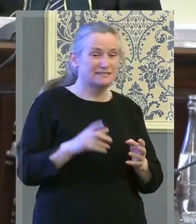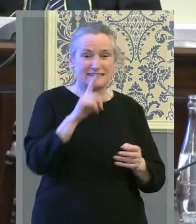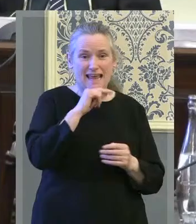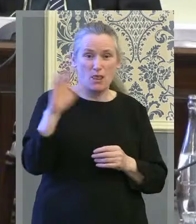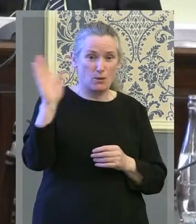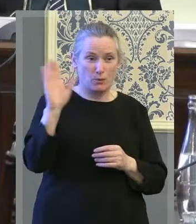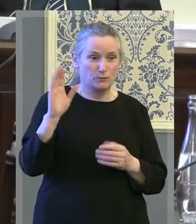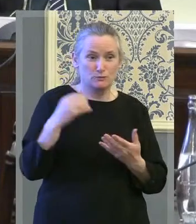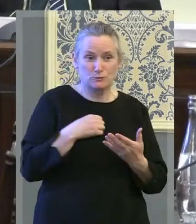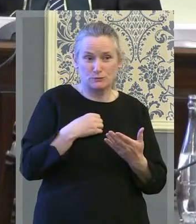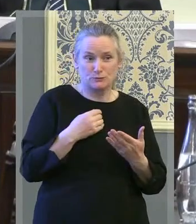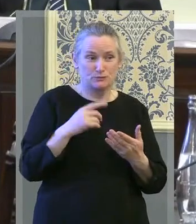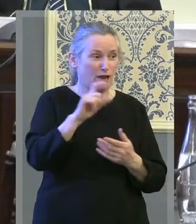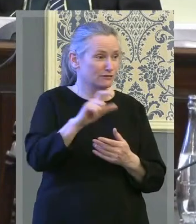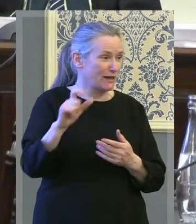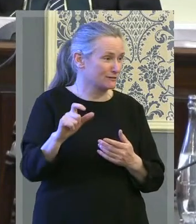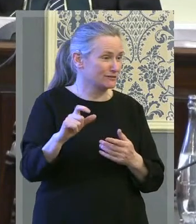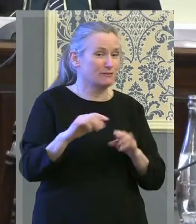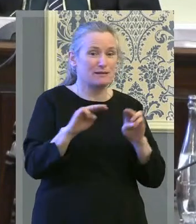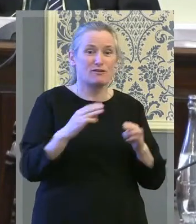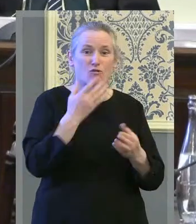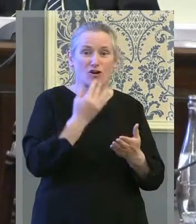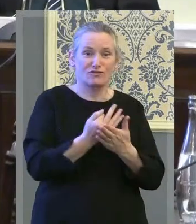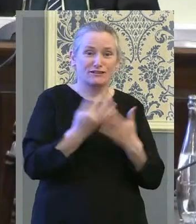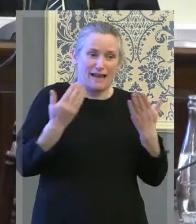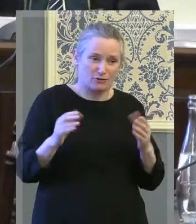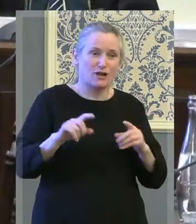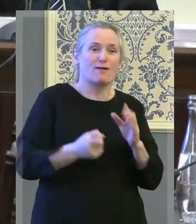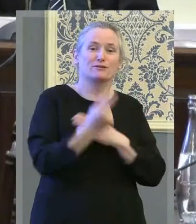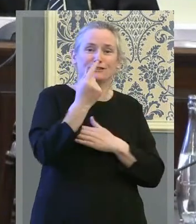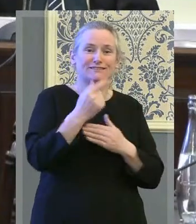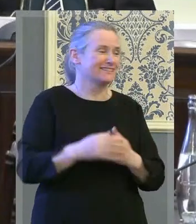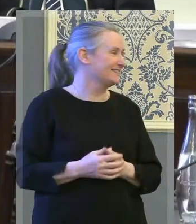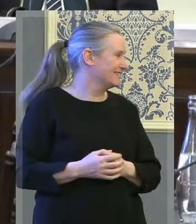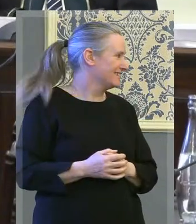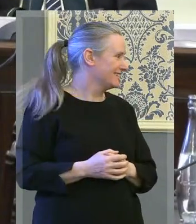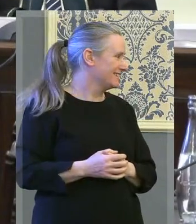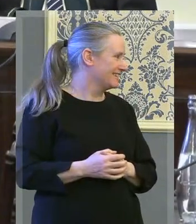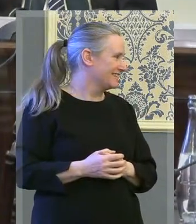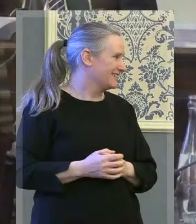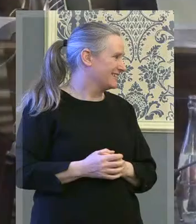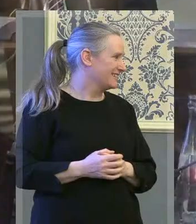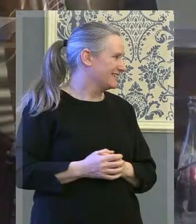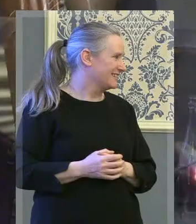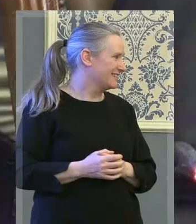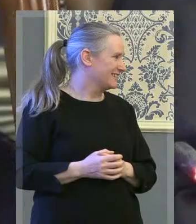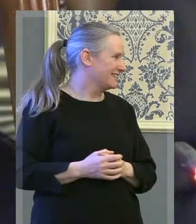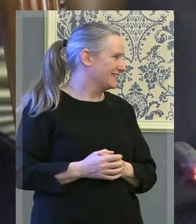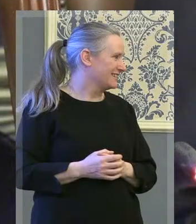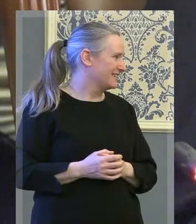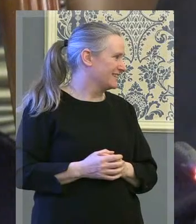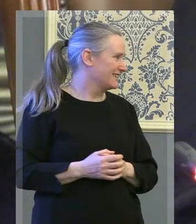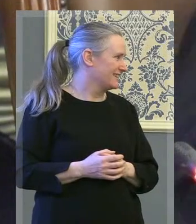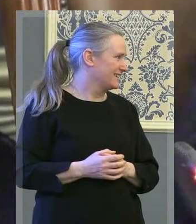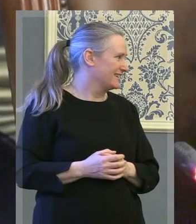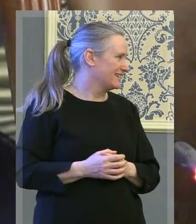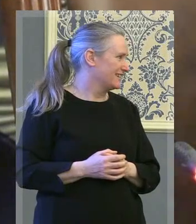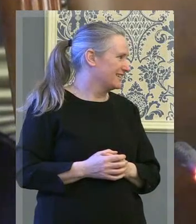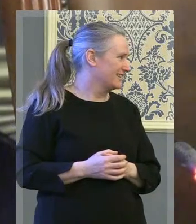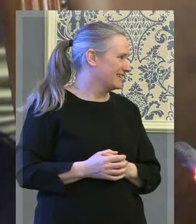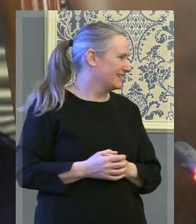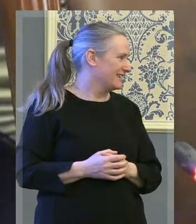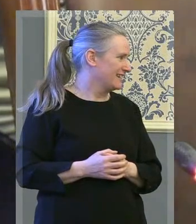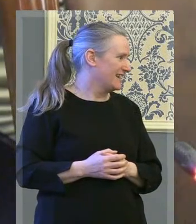to the councillors and the people of Waterford, now's your opportunity. I've been practicing kind of my first ever speech, but I've been doing it standing